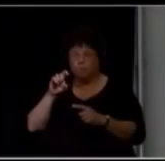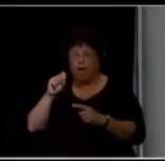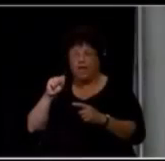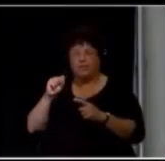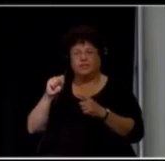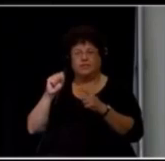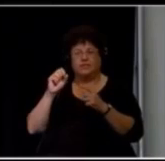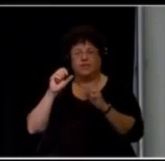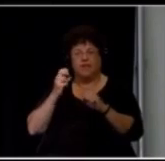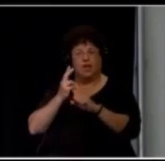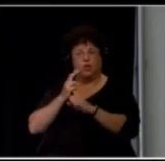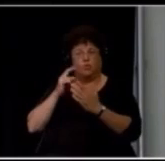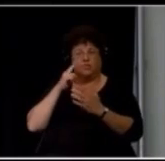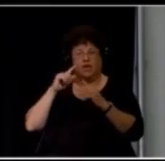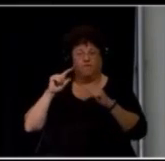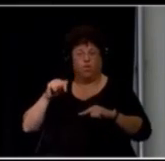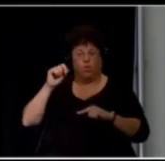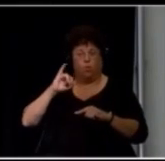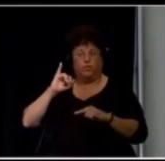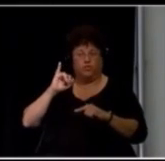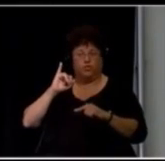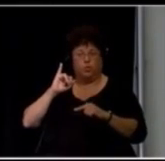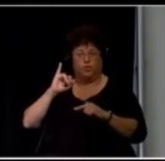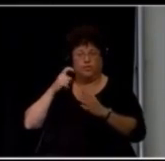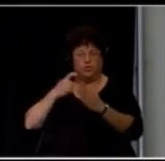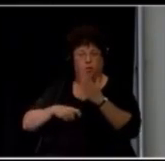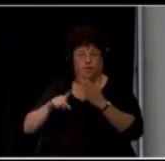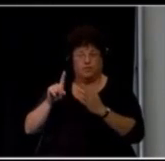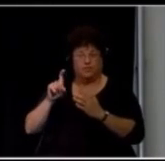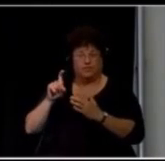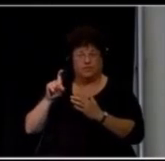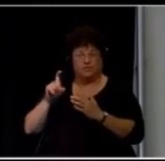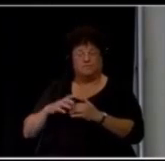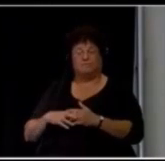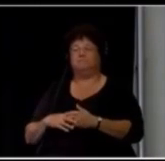can use that to get lower insurance rates from insurance companies. Oh, yeah.